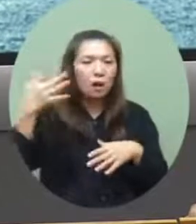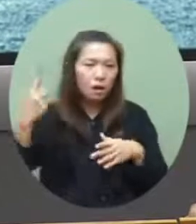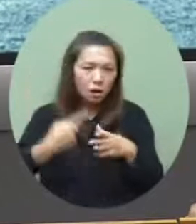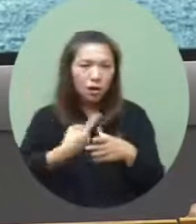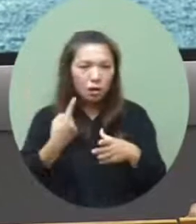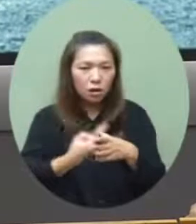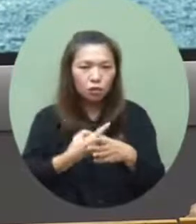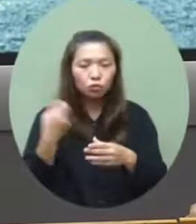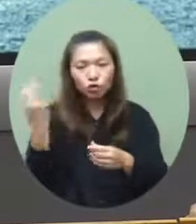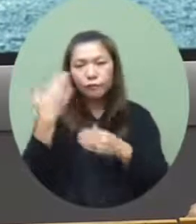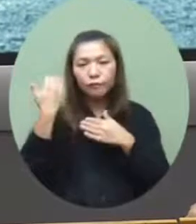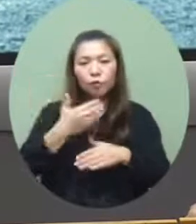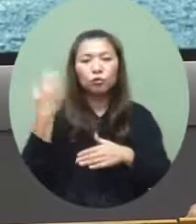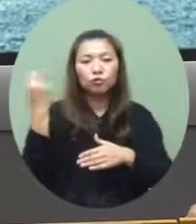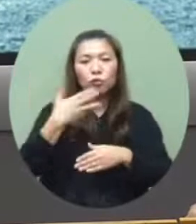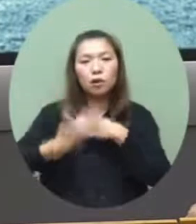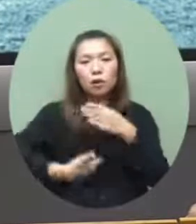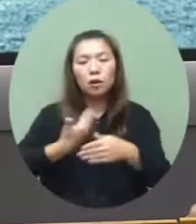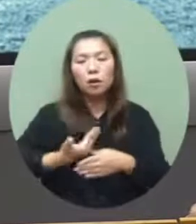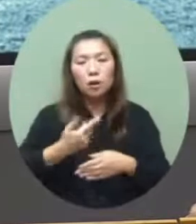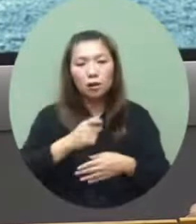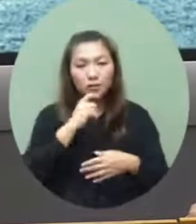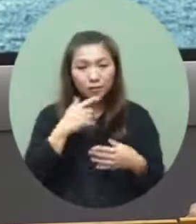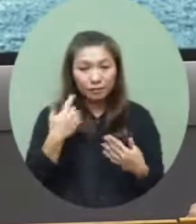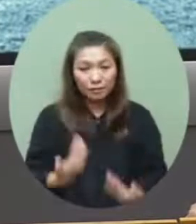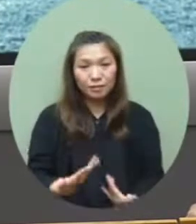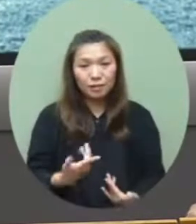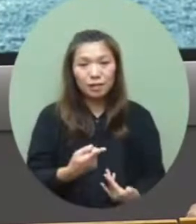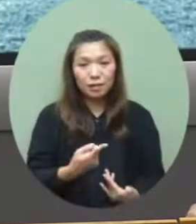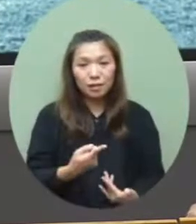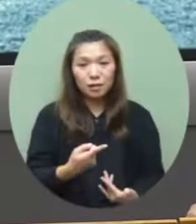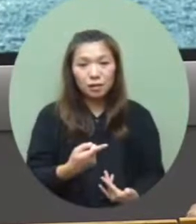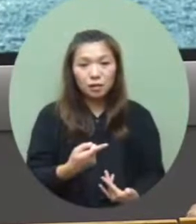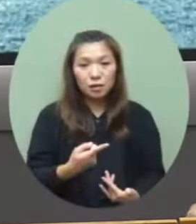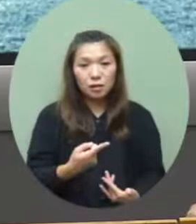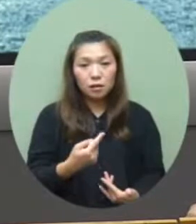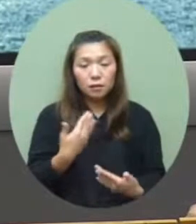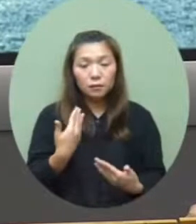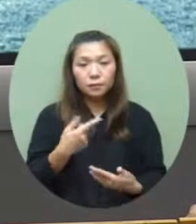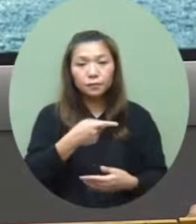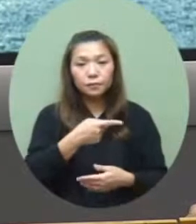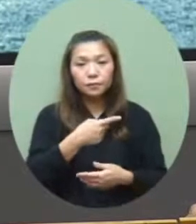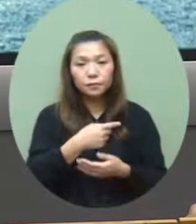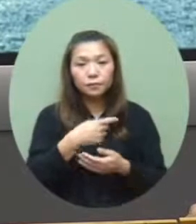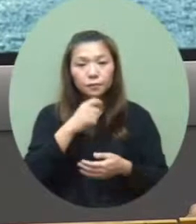and in the next couple of months, the medication will be delivered.